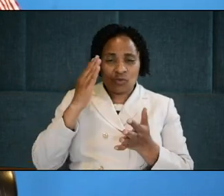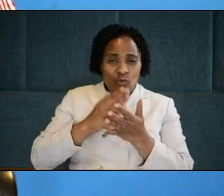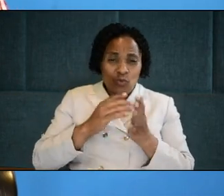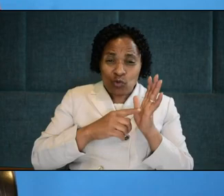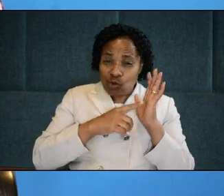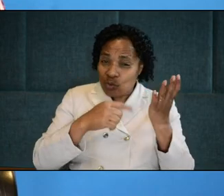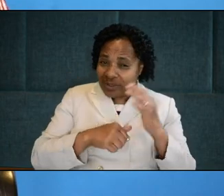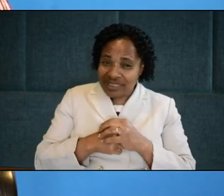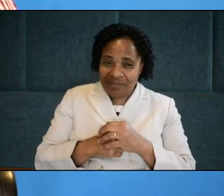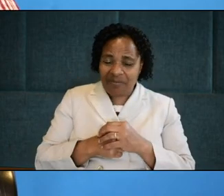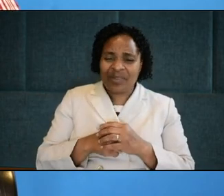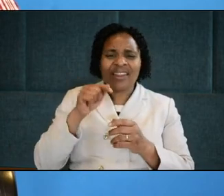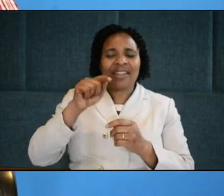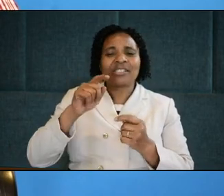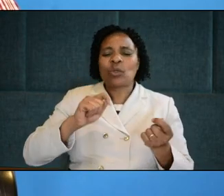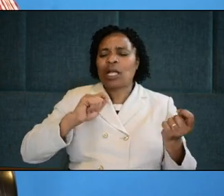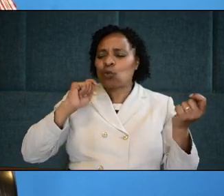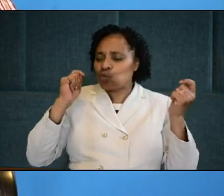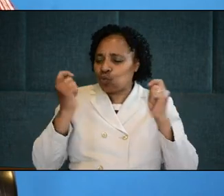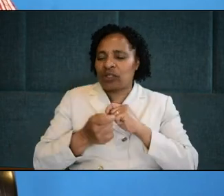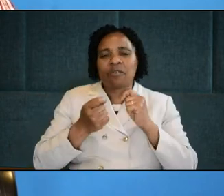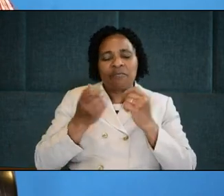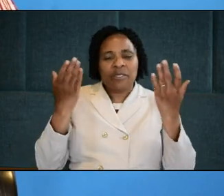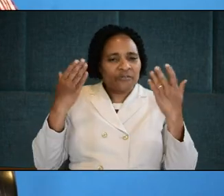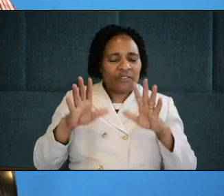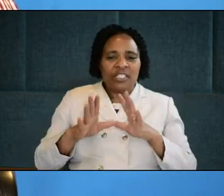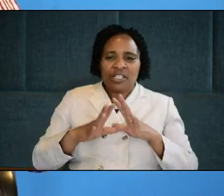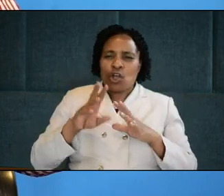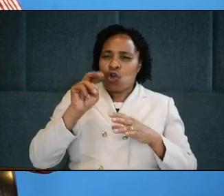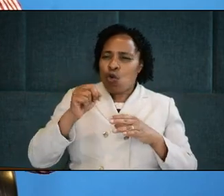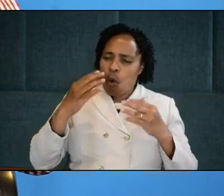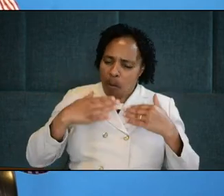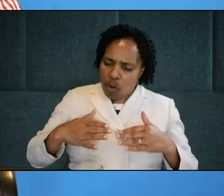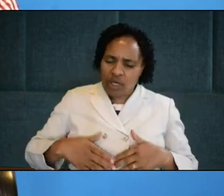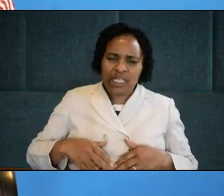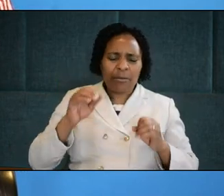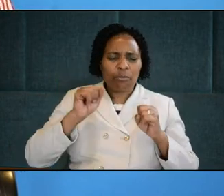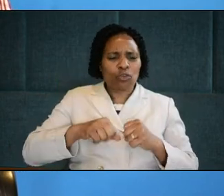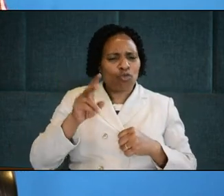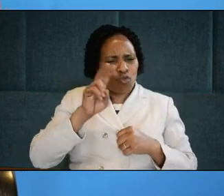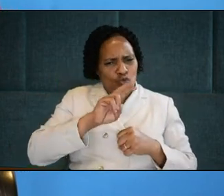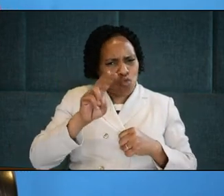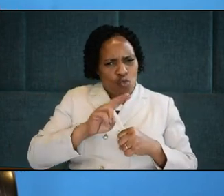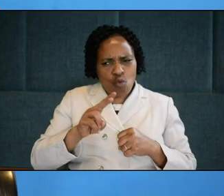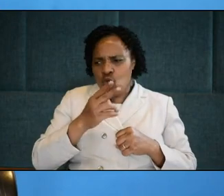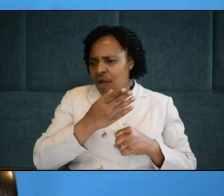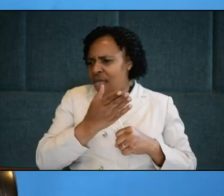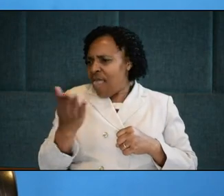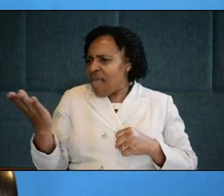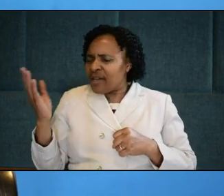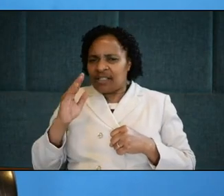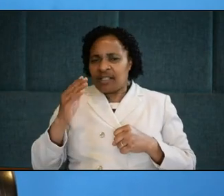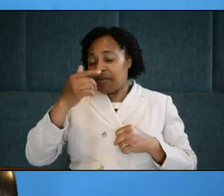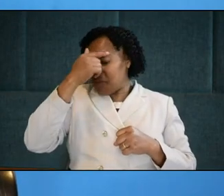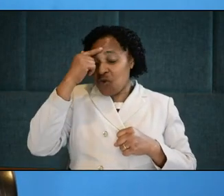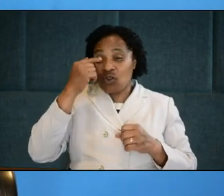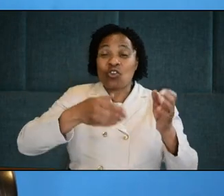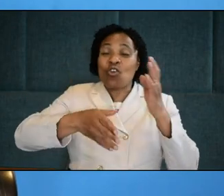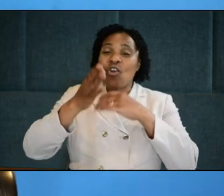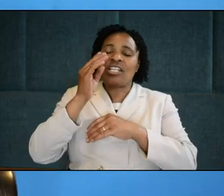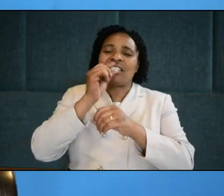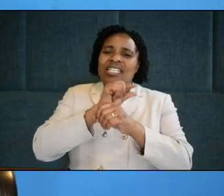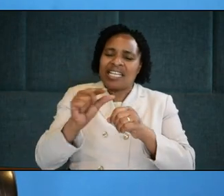that there was a transformation. So there's nobody who we should look down upon, because God's grace can